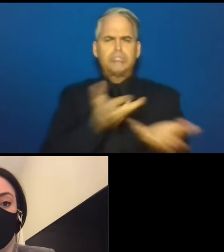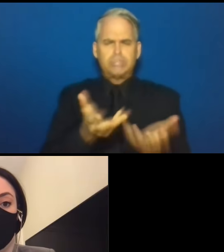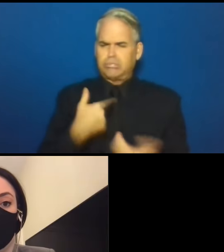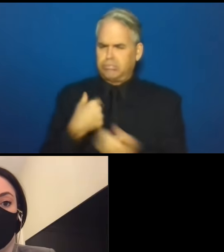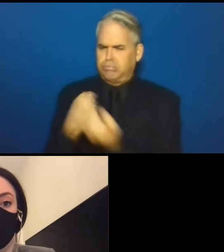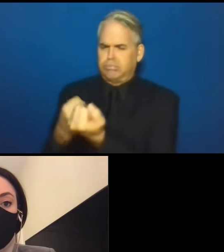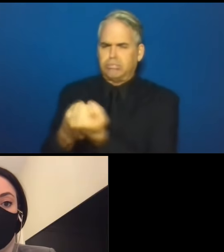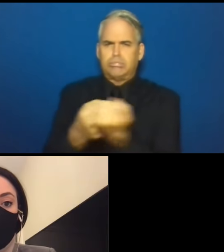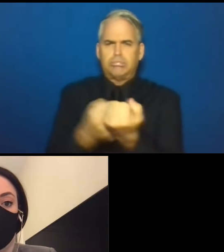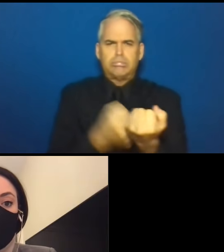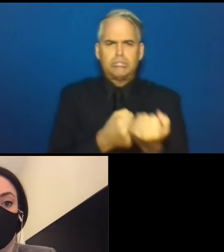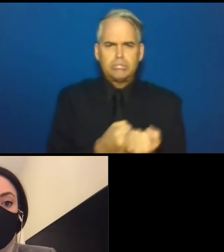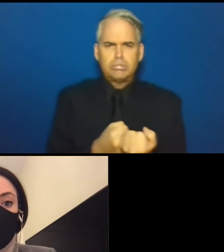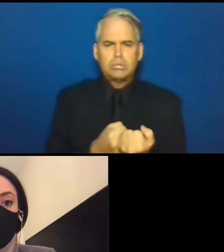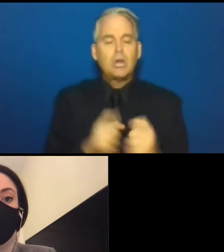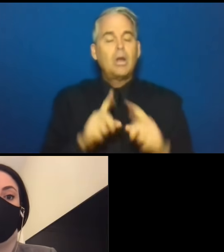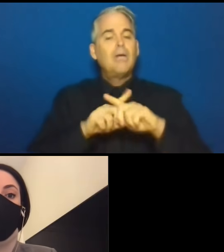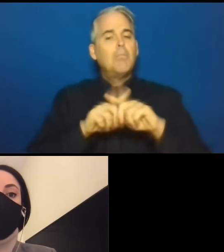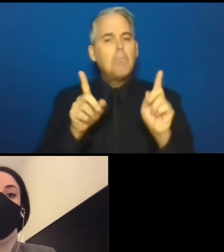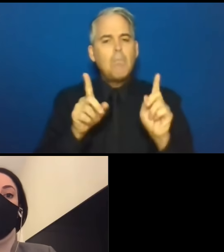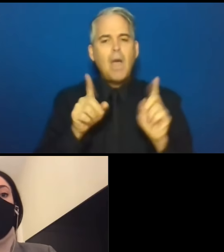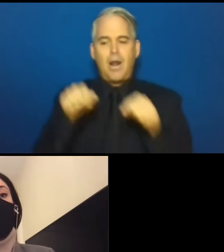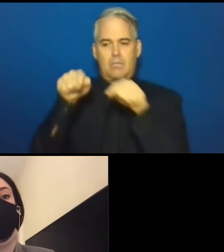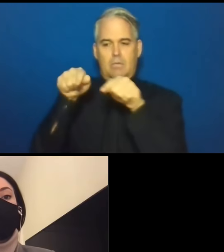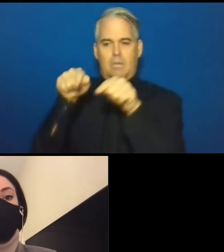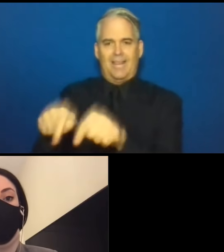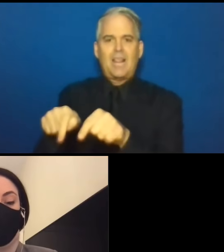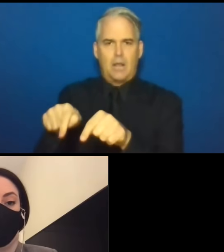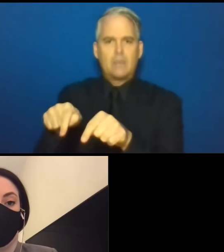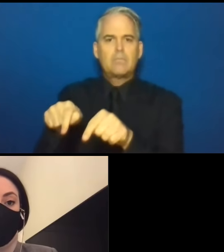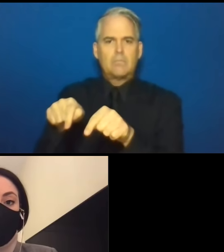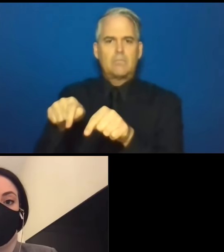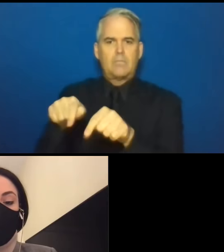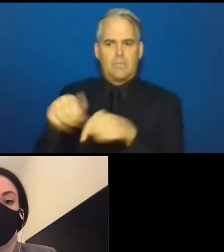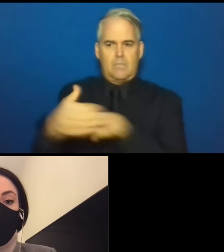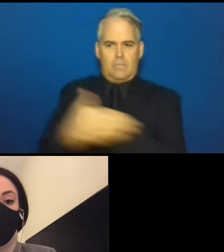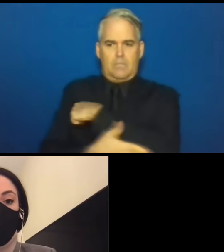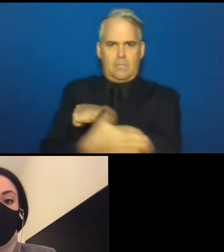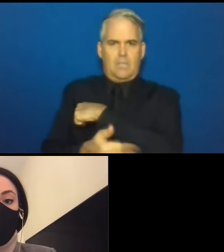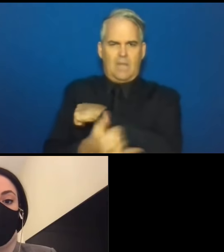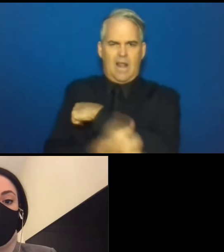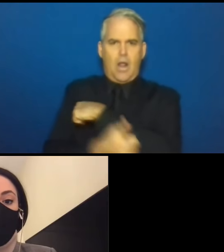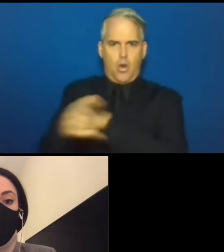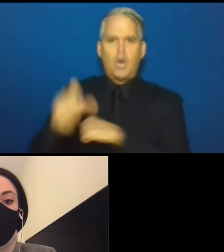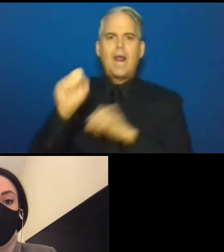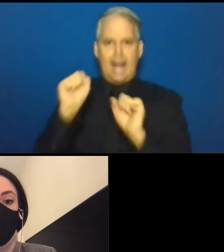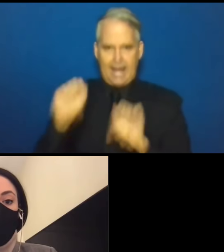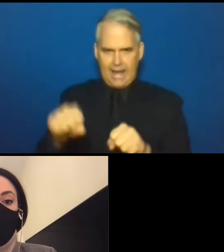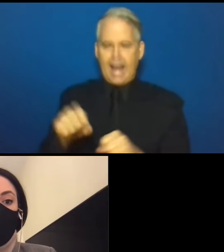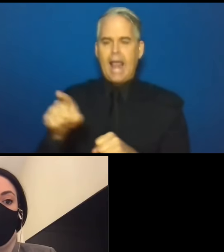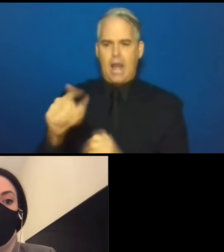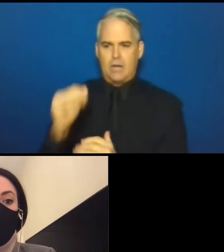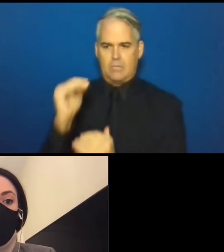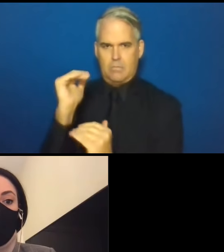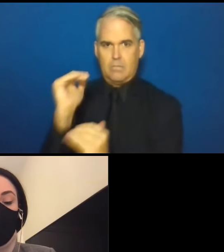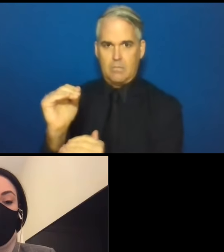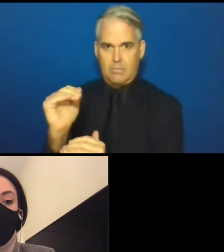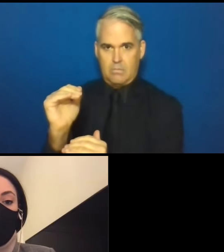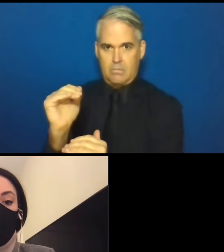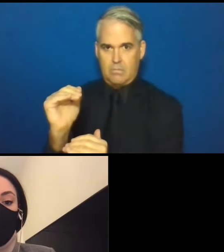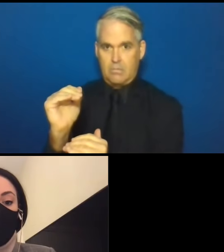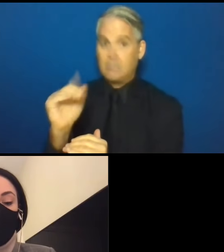ultimately, they will have the final jurisdiction in their area. They can make restrictions more restrictive, but not less restrictive. And